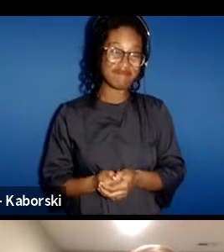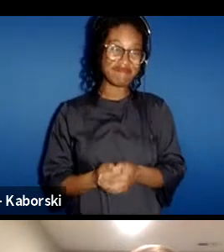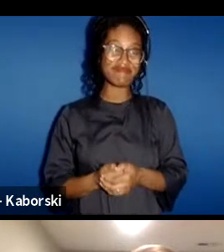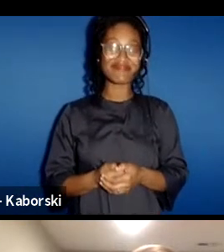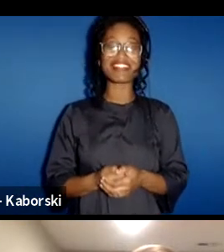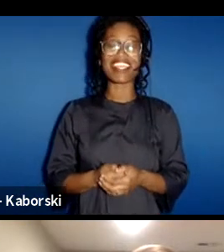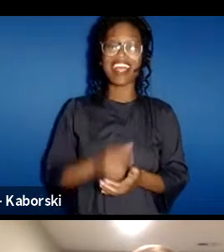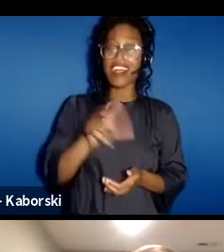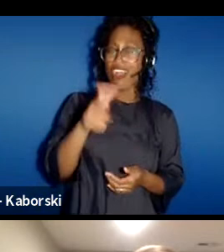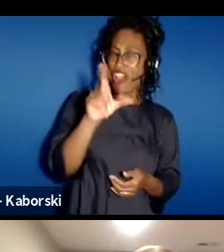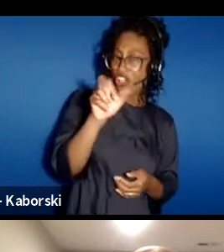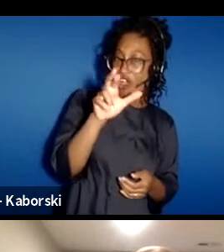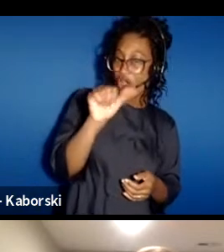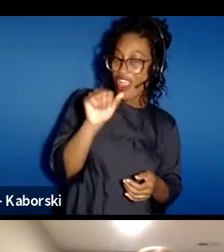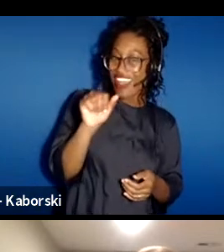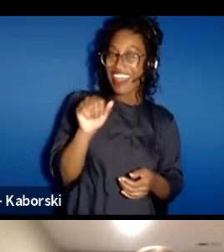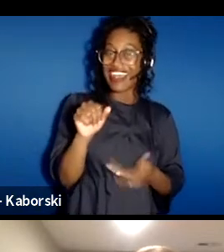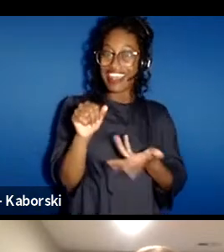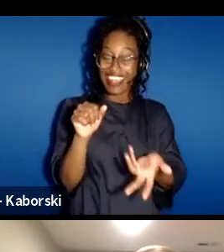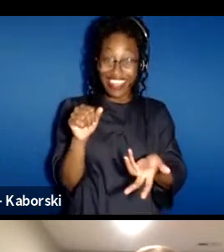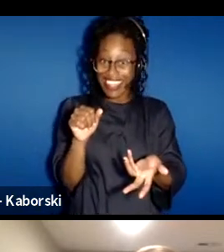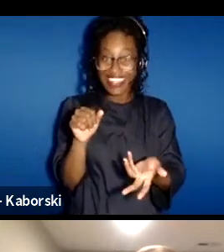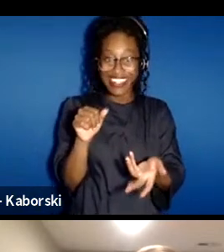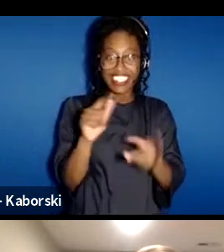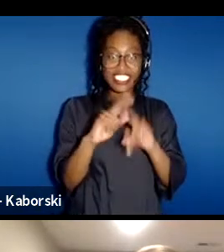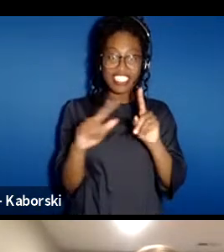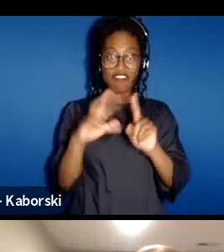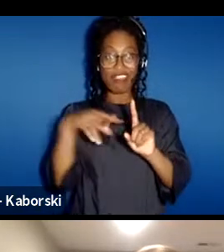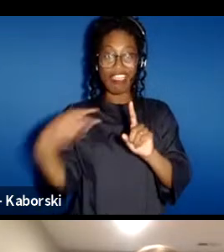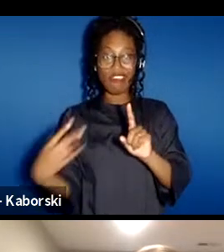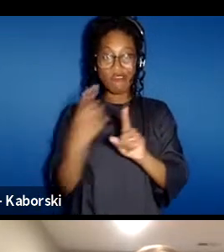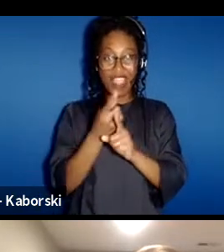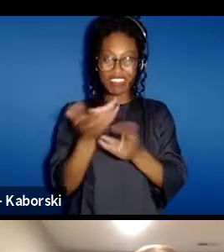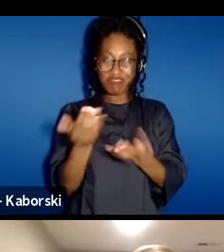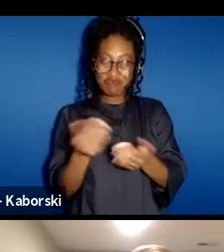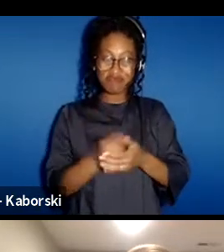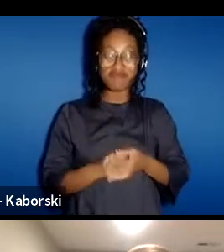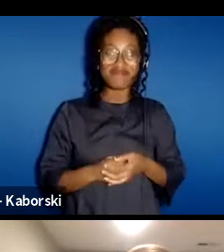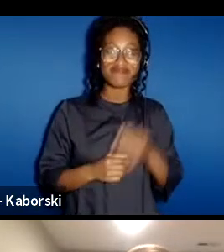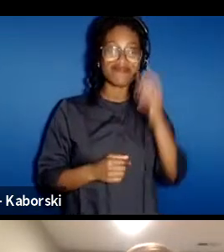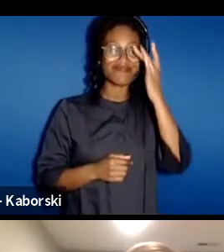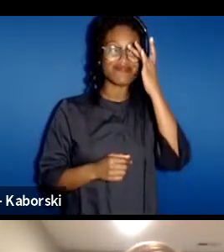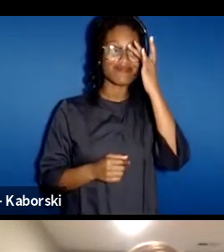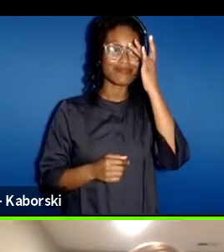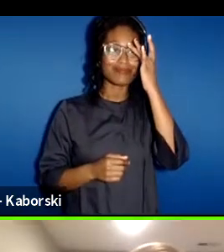How about you, Laura? You're coming at this from a slightly different angle.